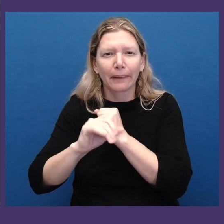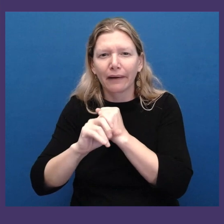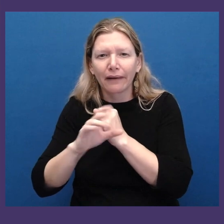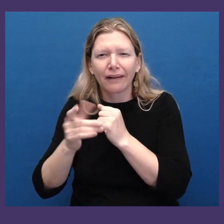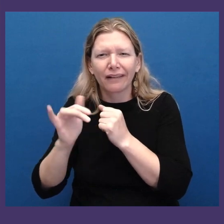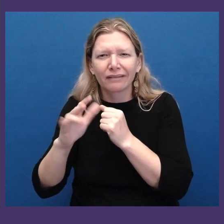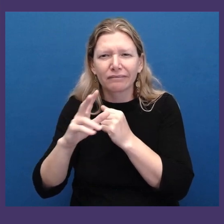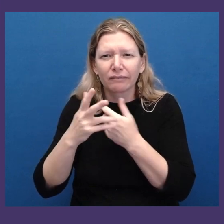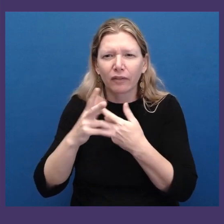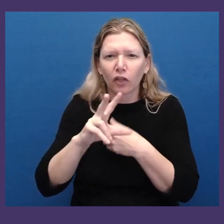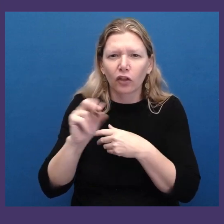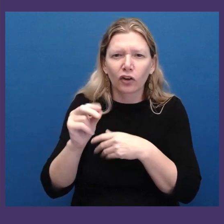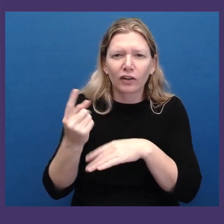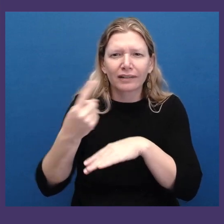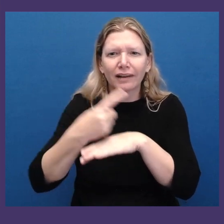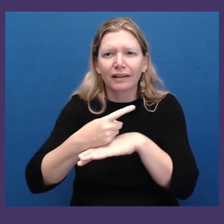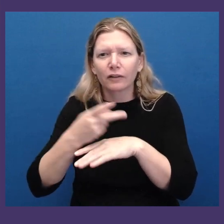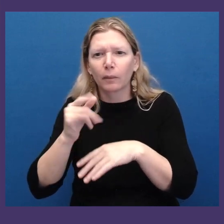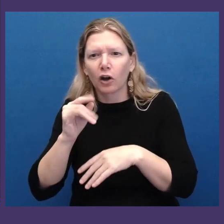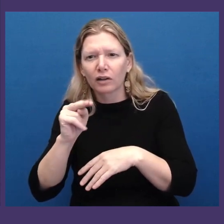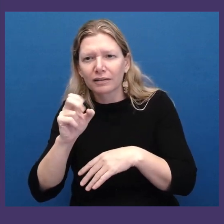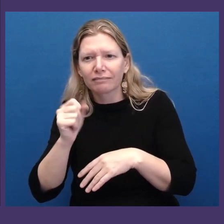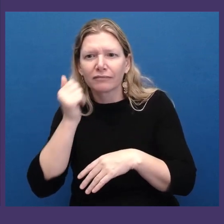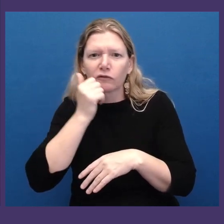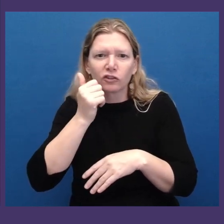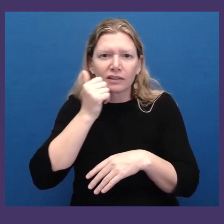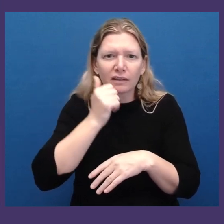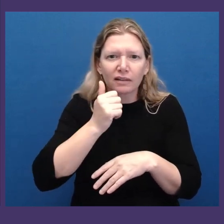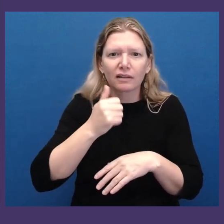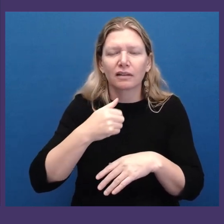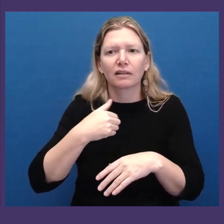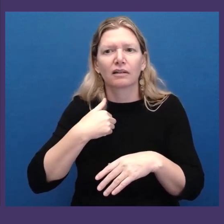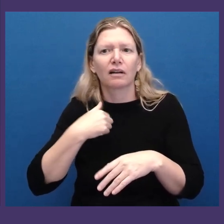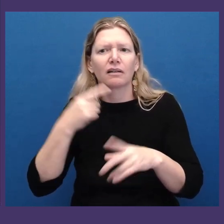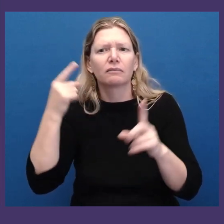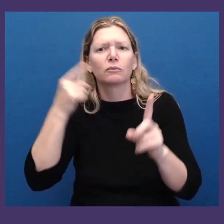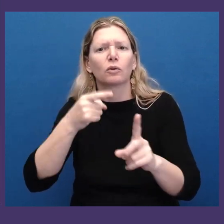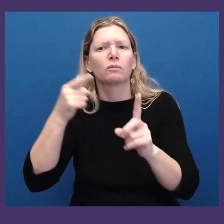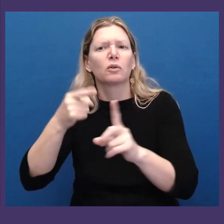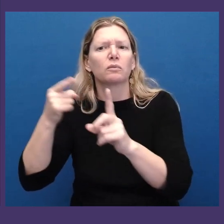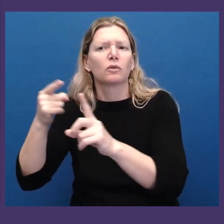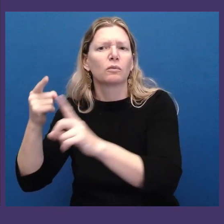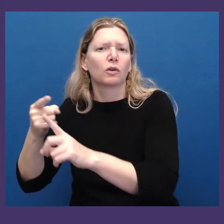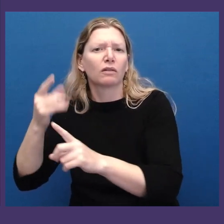of awareness. And A prompt says chat with your uploaded images.